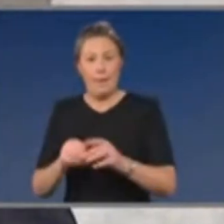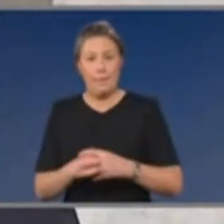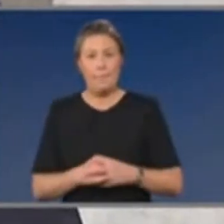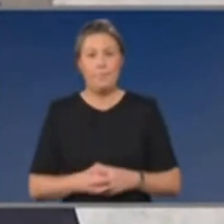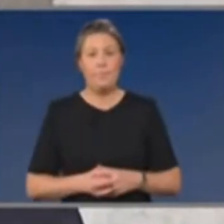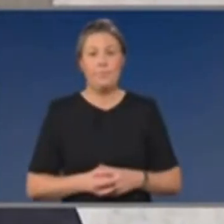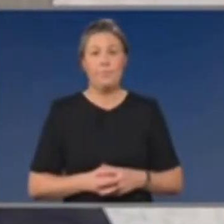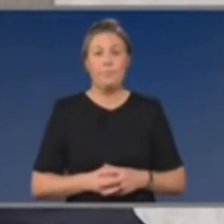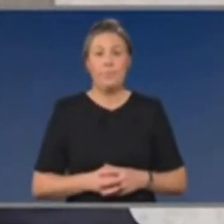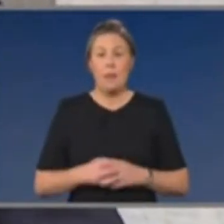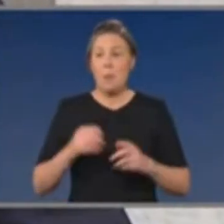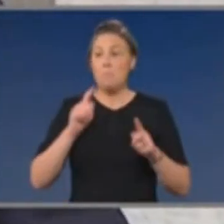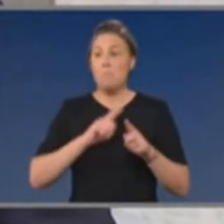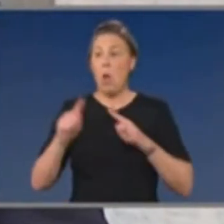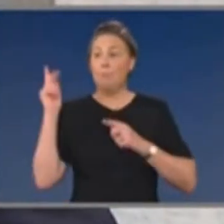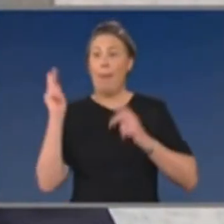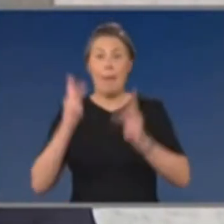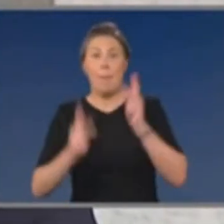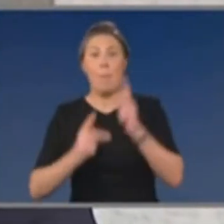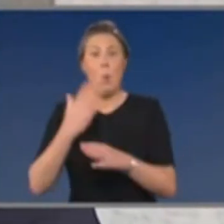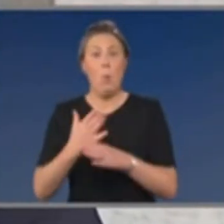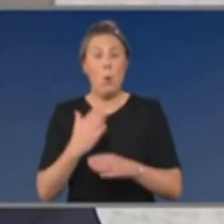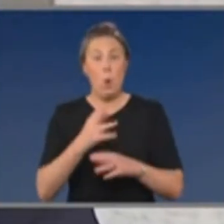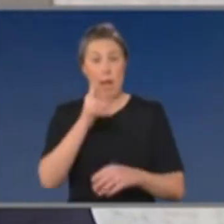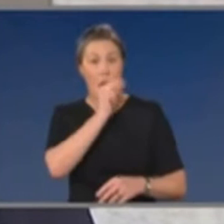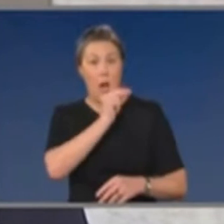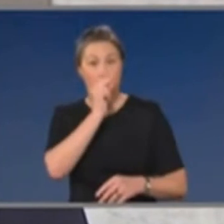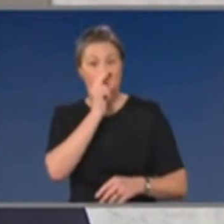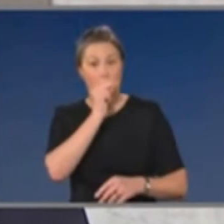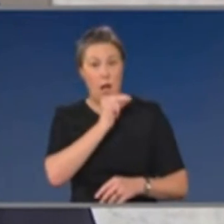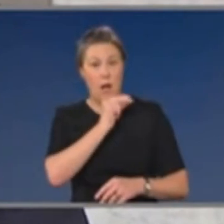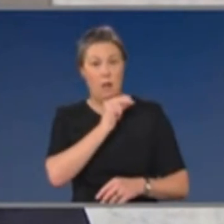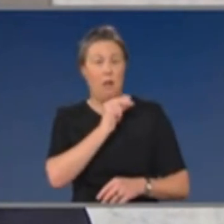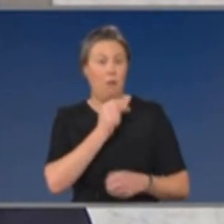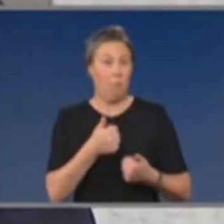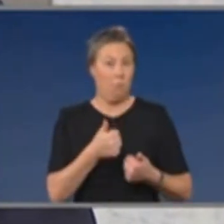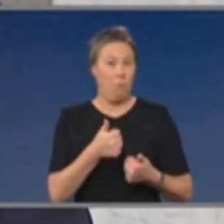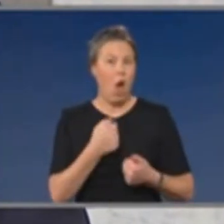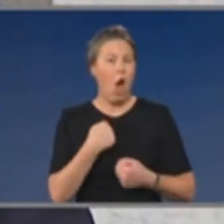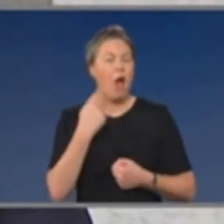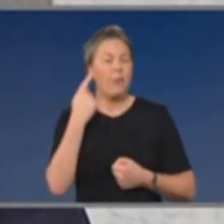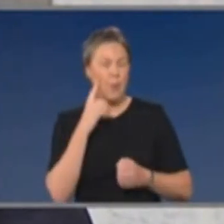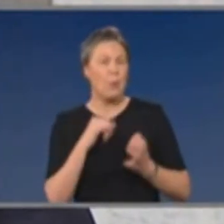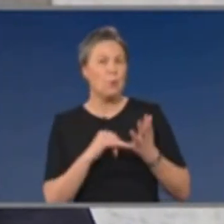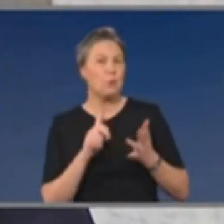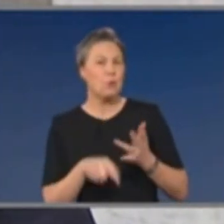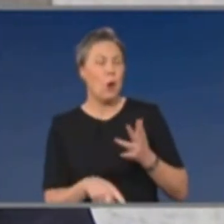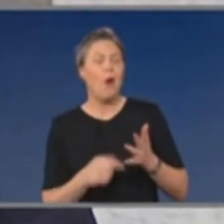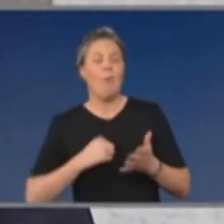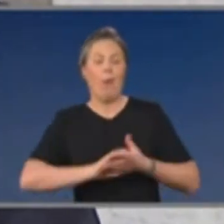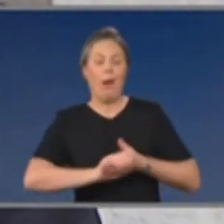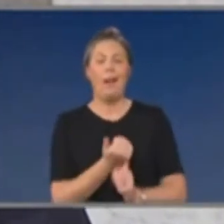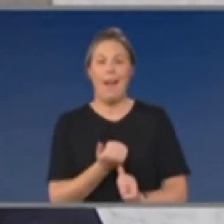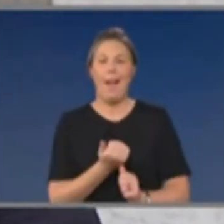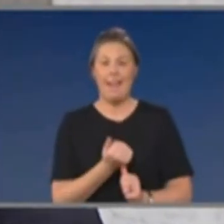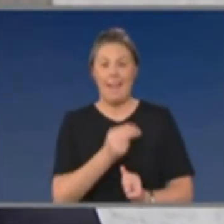where you saw the strongest surge back being in those amongst young people. Now, this is something that we thought would happen, and I'm very pleased to see that it